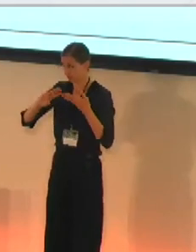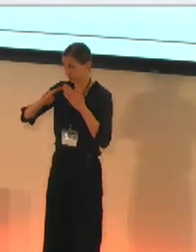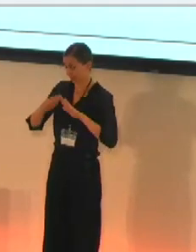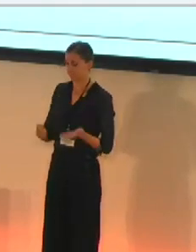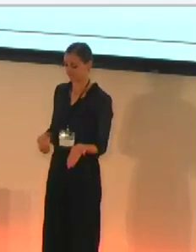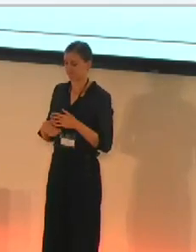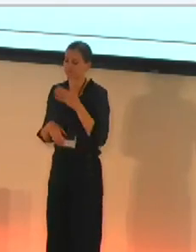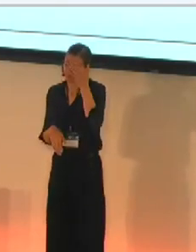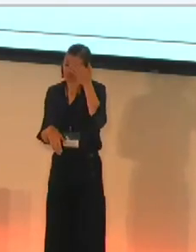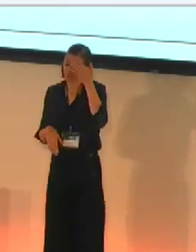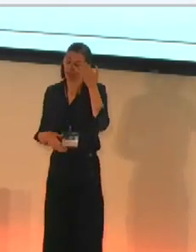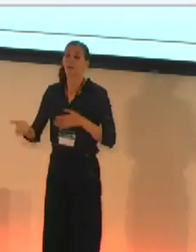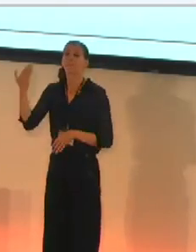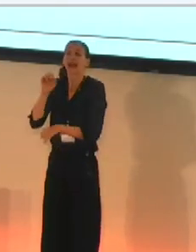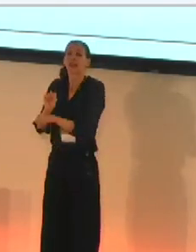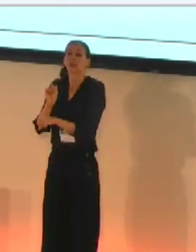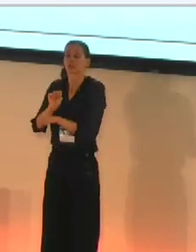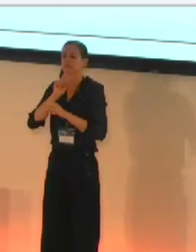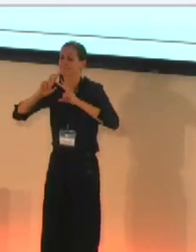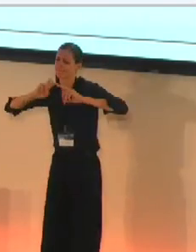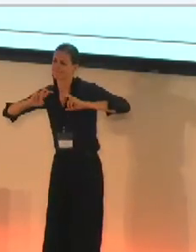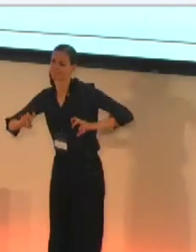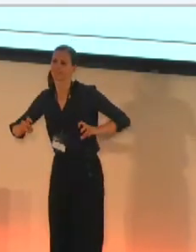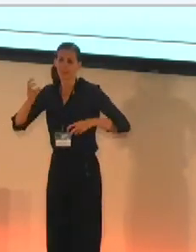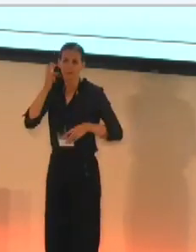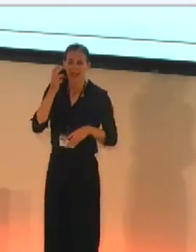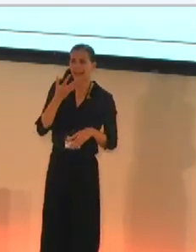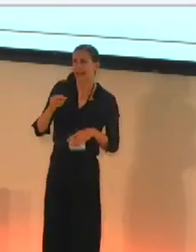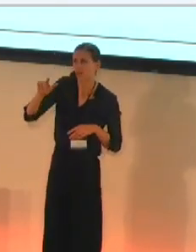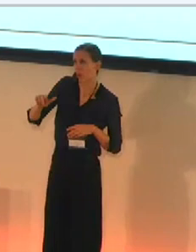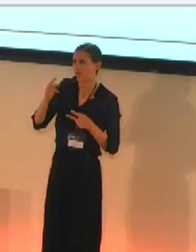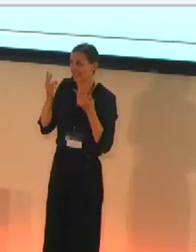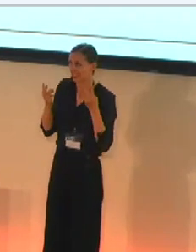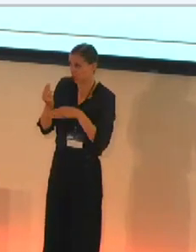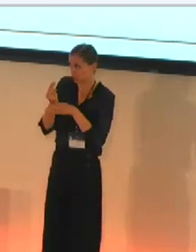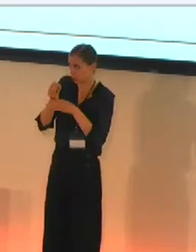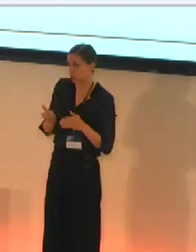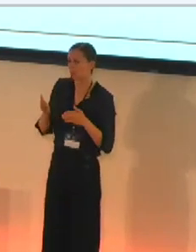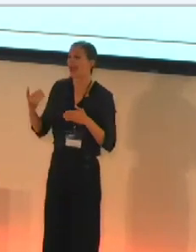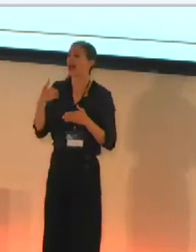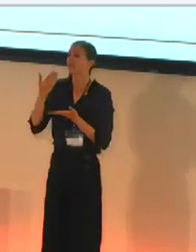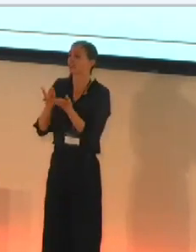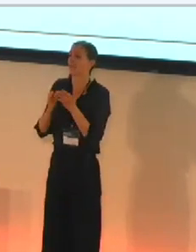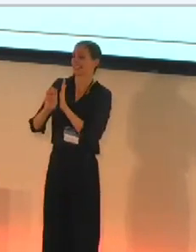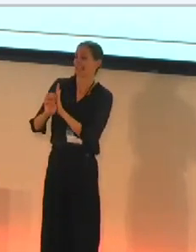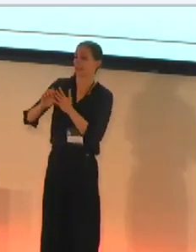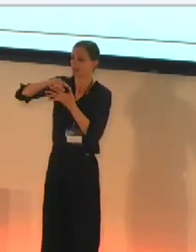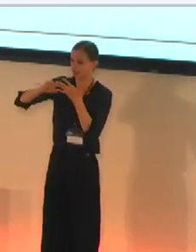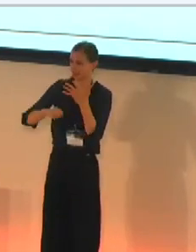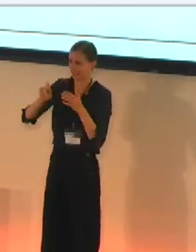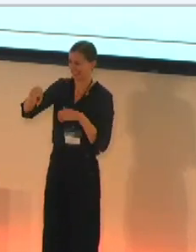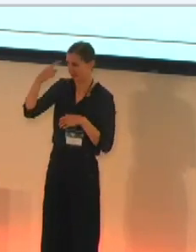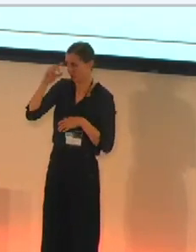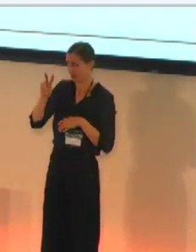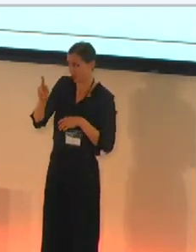past work has looked into the needs of blind and low vision users and come up with some pretty good concrete examples of what they need in VR.